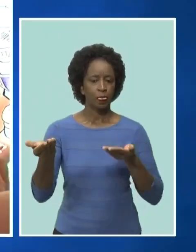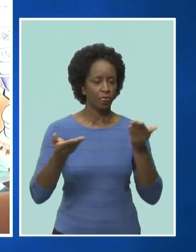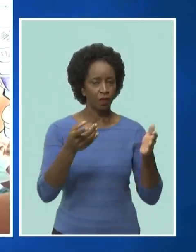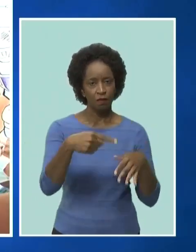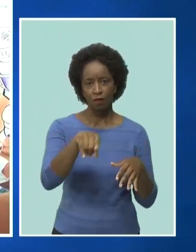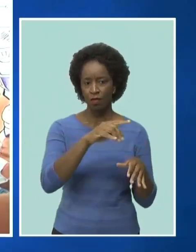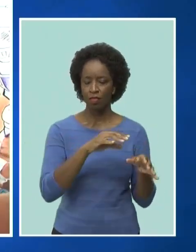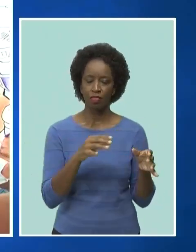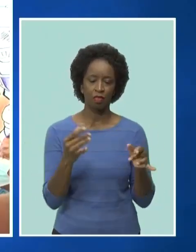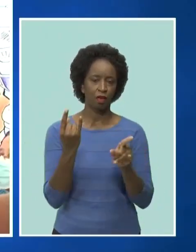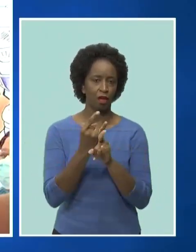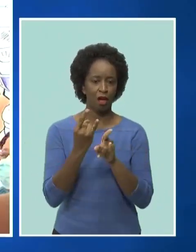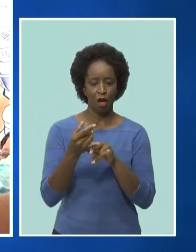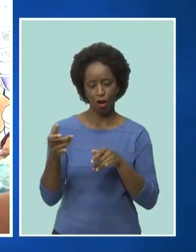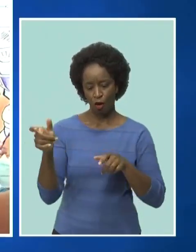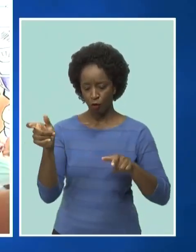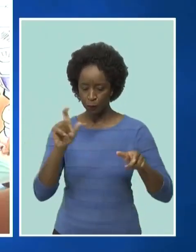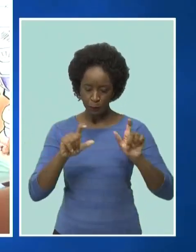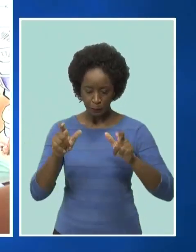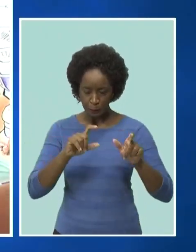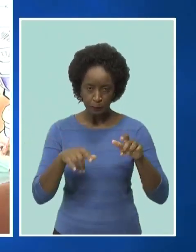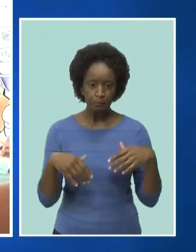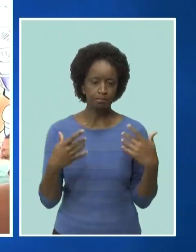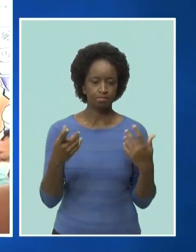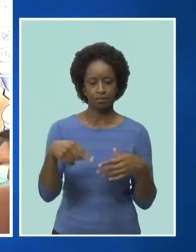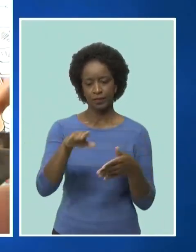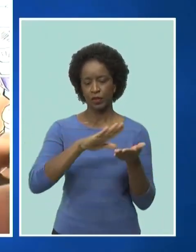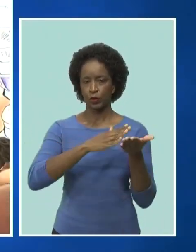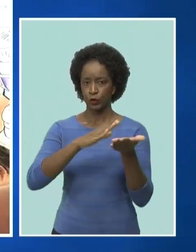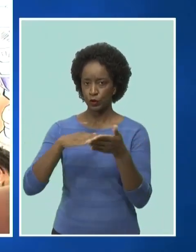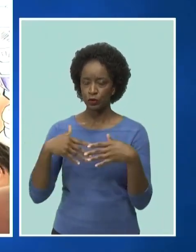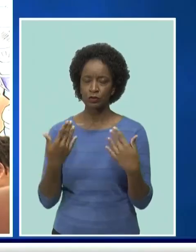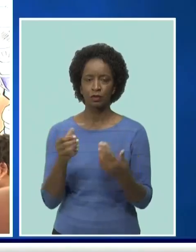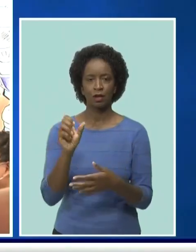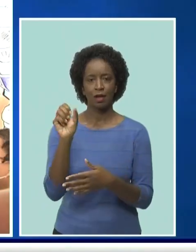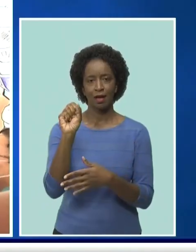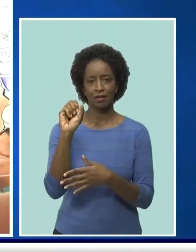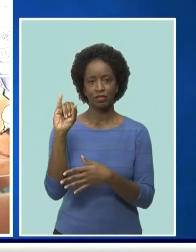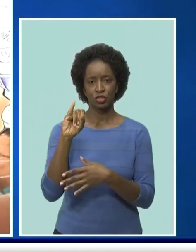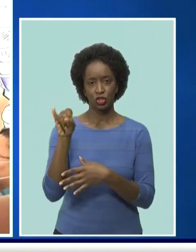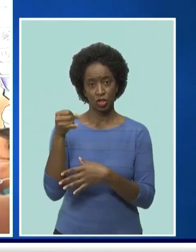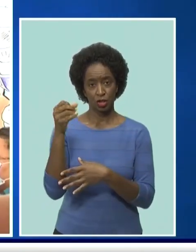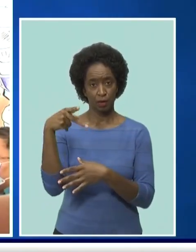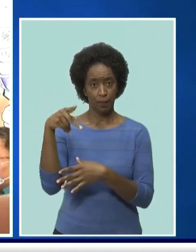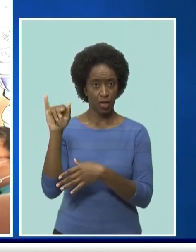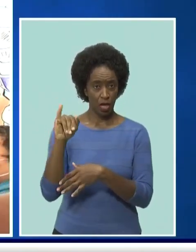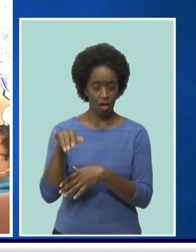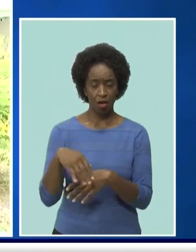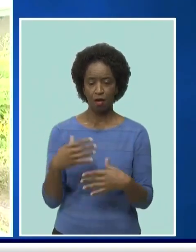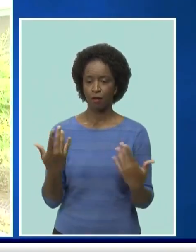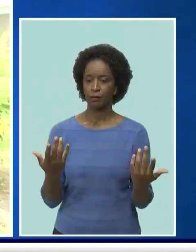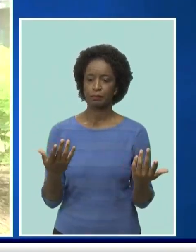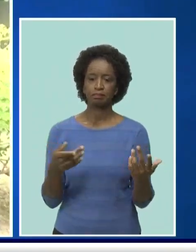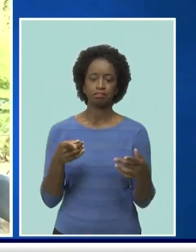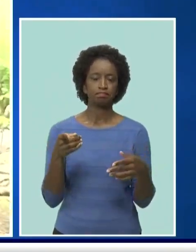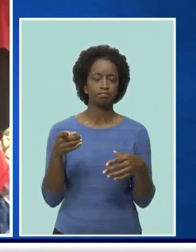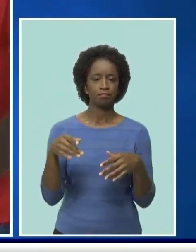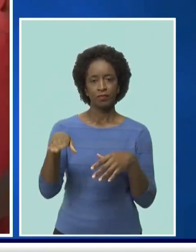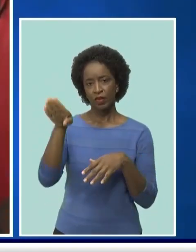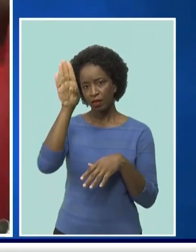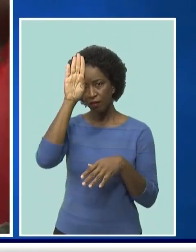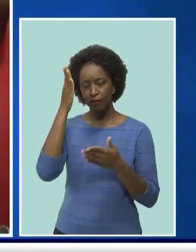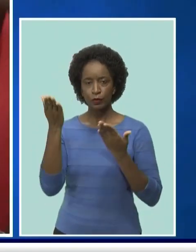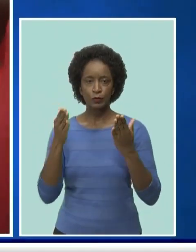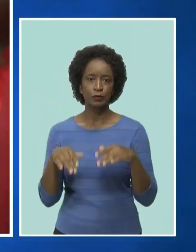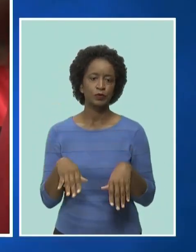chef, SJPI, which mostly skills, Barbados Defense Force, the fire service. We even have somebody, a dog